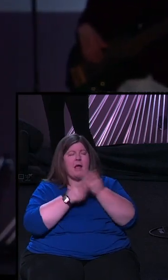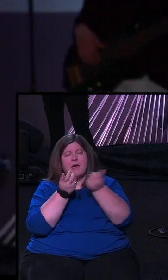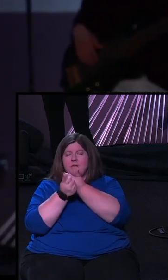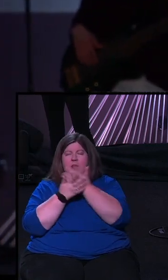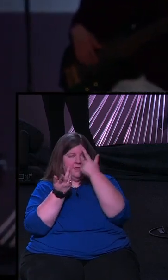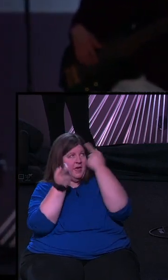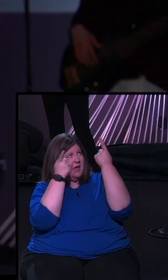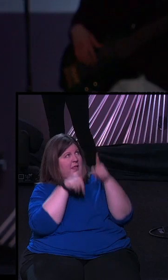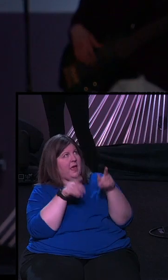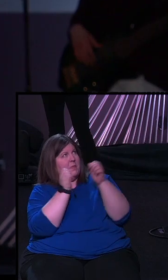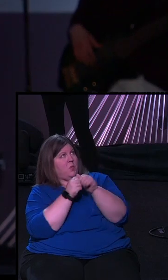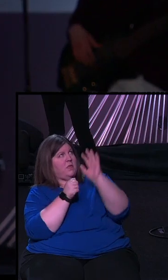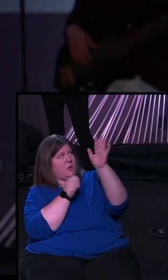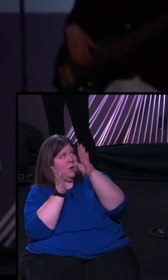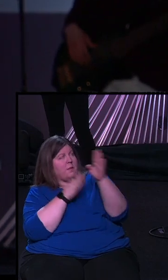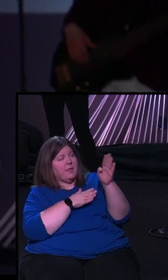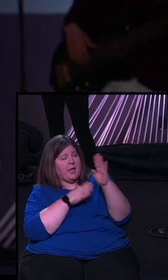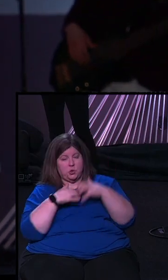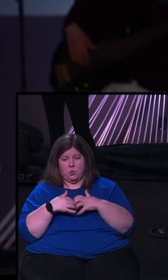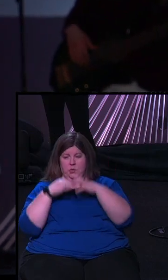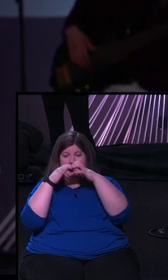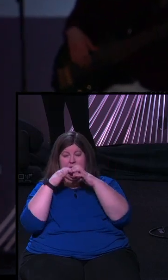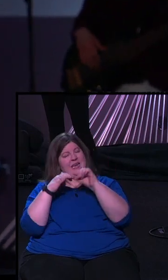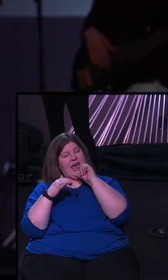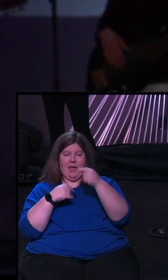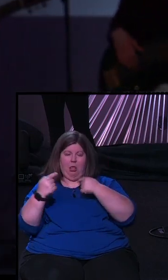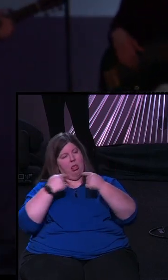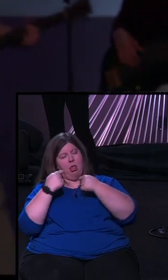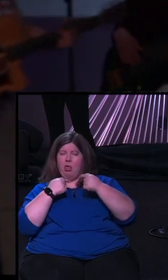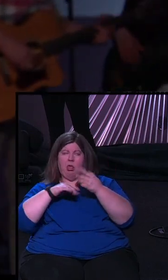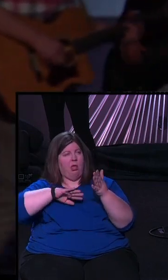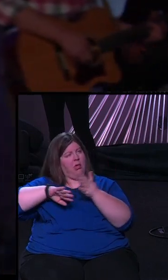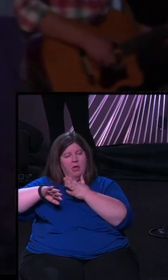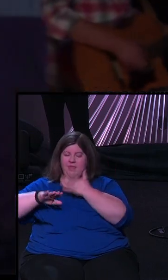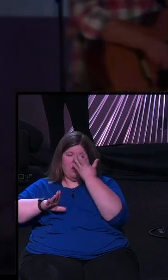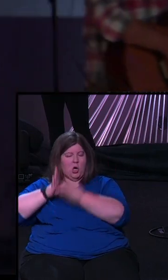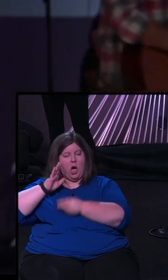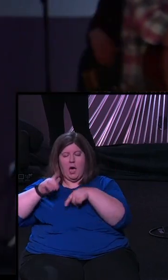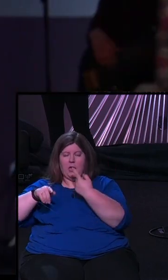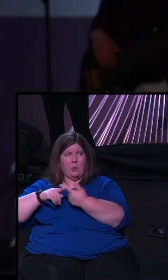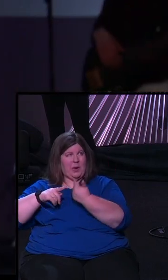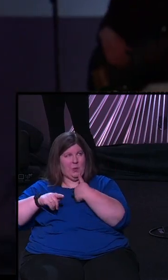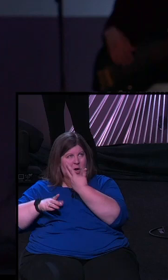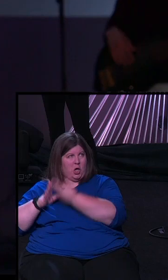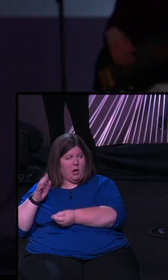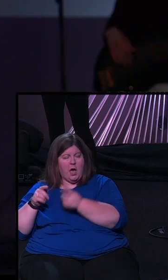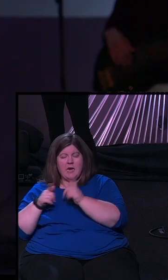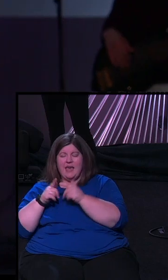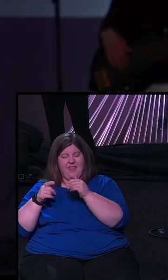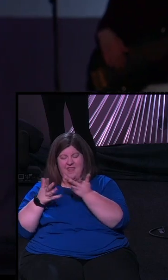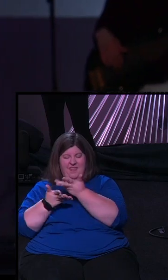you to build a kingdom, not for ourselves that will die with us, where moth and vermin destroy, the verse like we read.